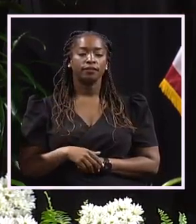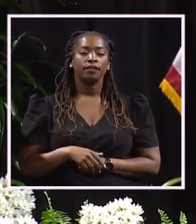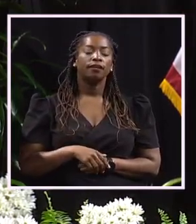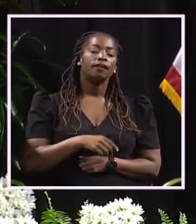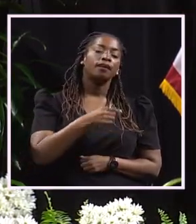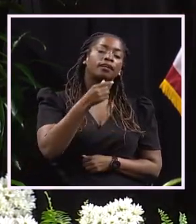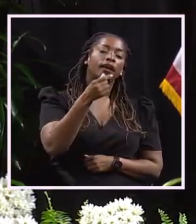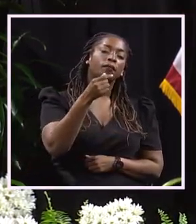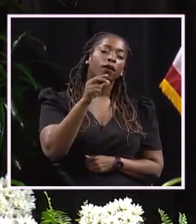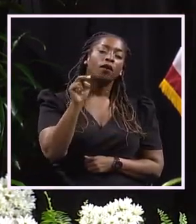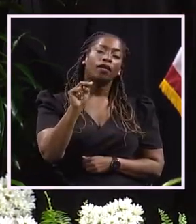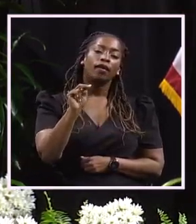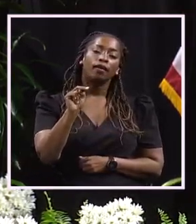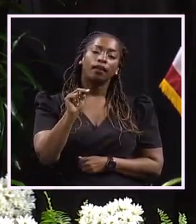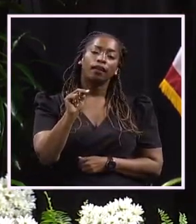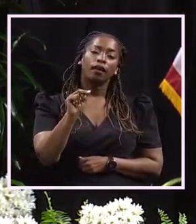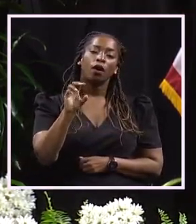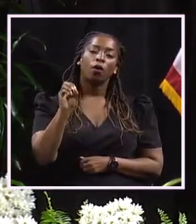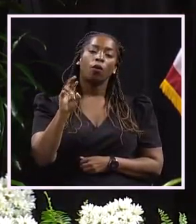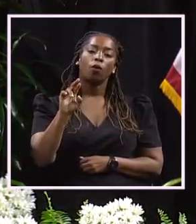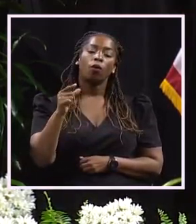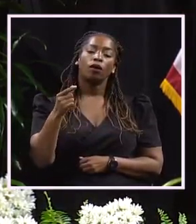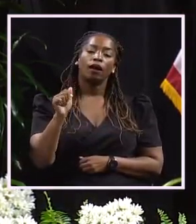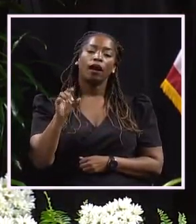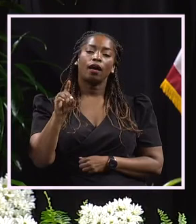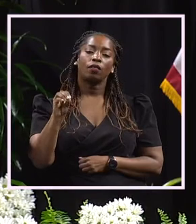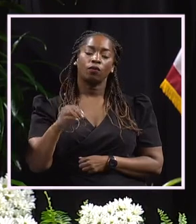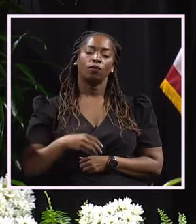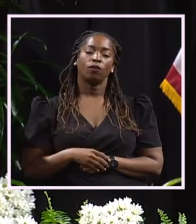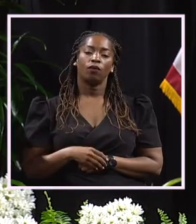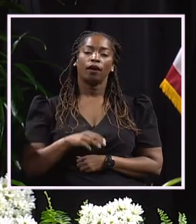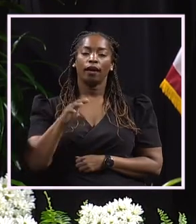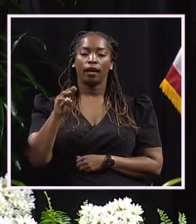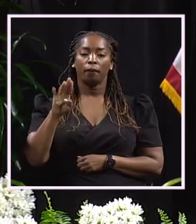Gabriel N. Olgado, MBA,